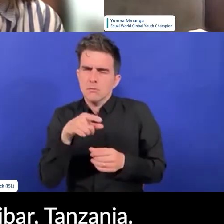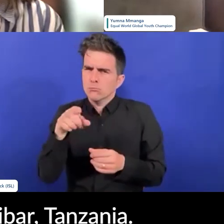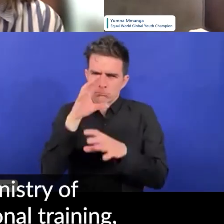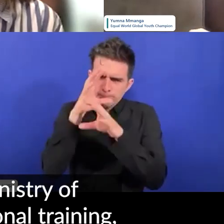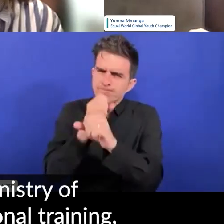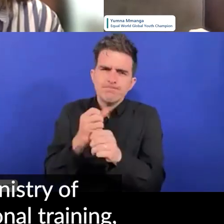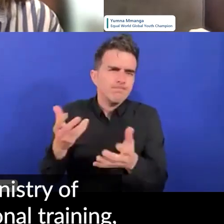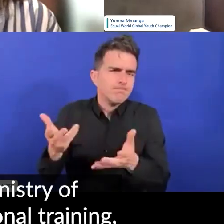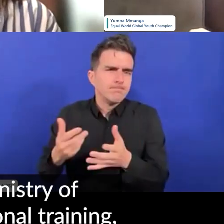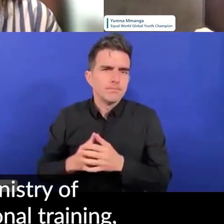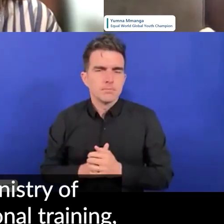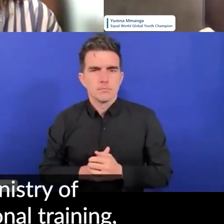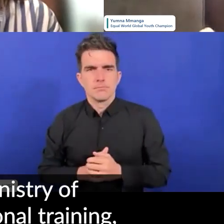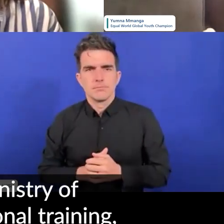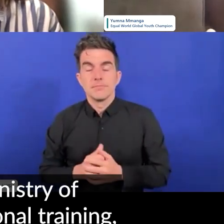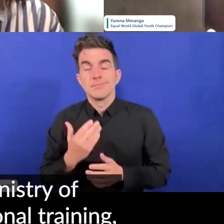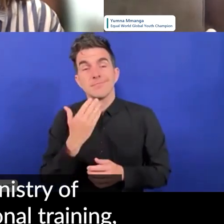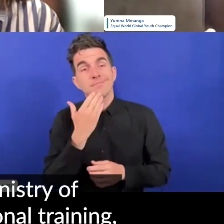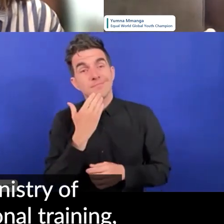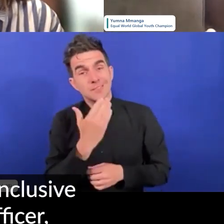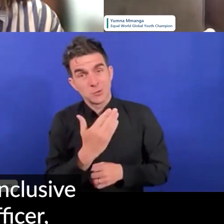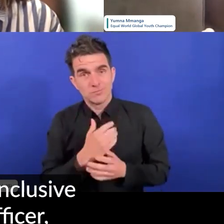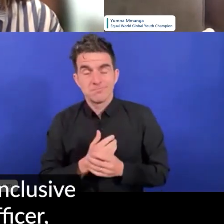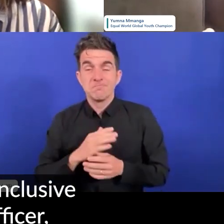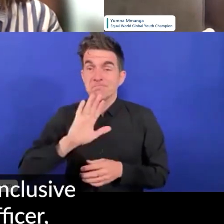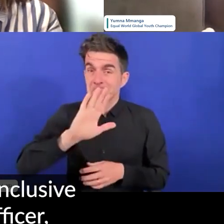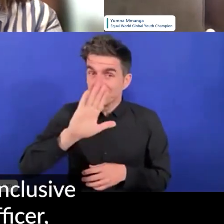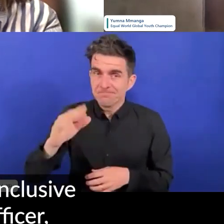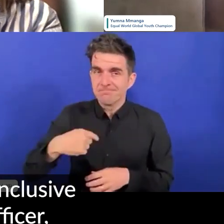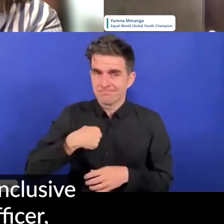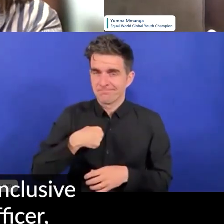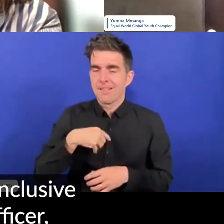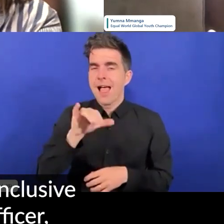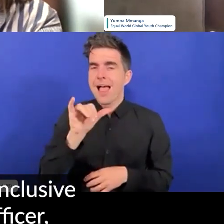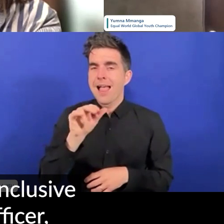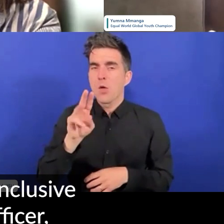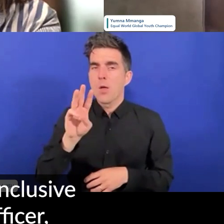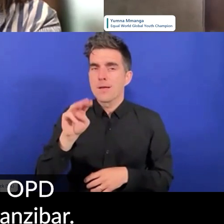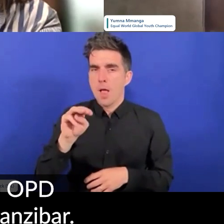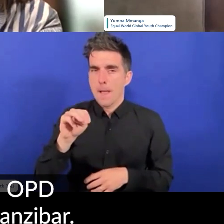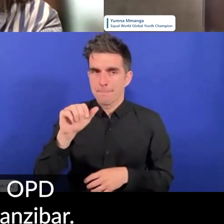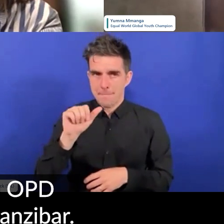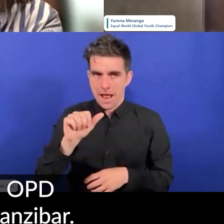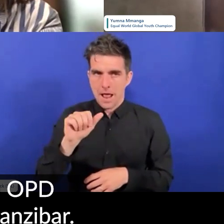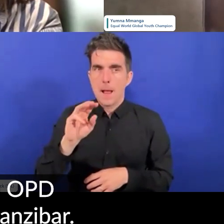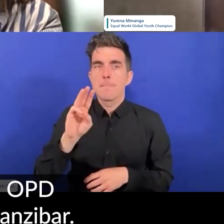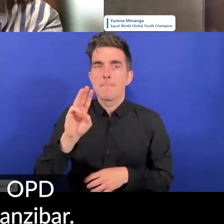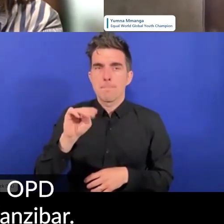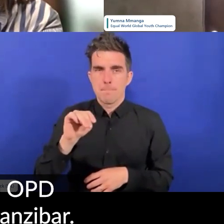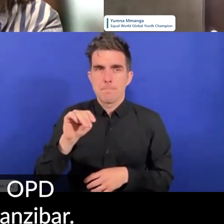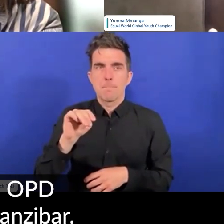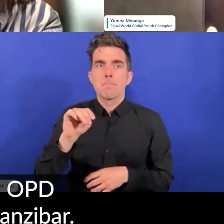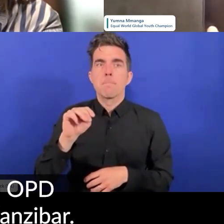Tanzania. I work in the Ministry of Education and Vocational Training, Zanzibar, as an inclusive education officer, but also as an